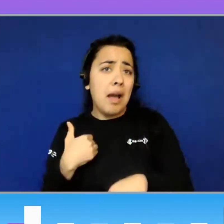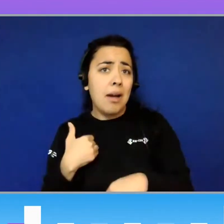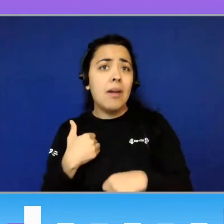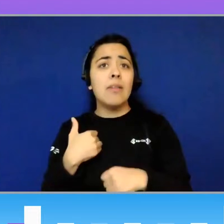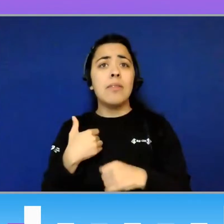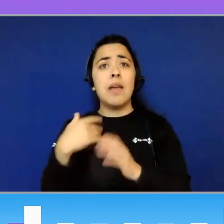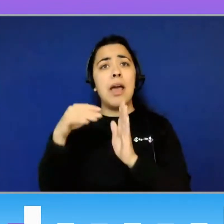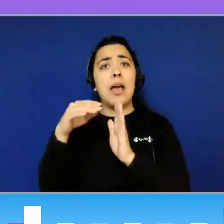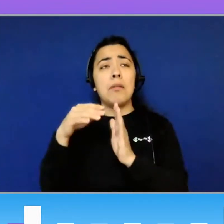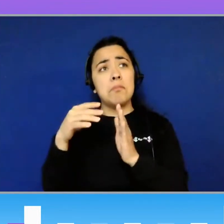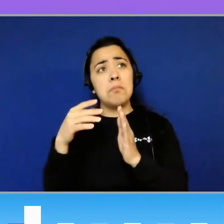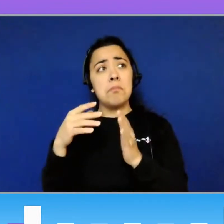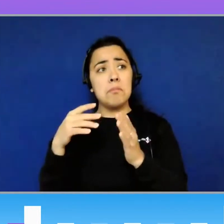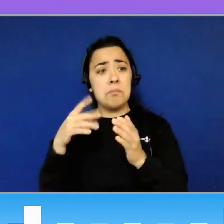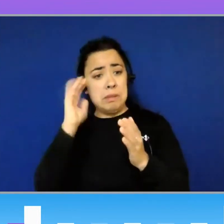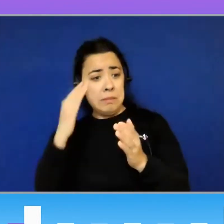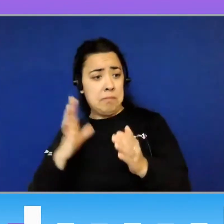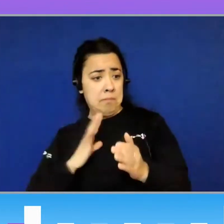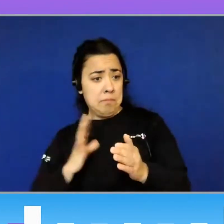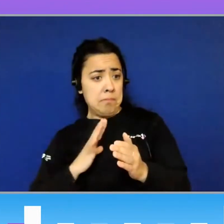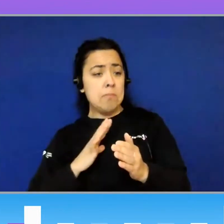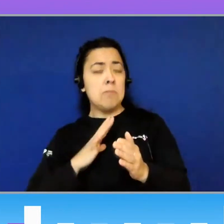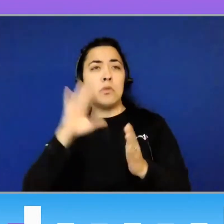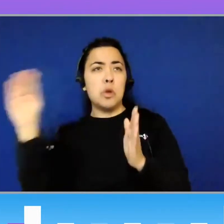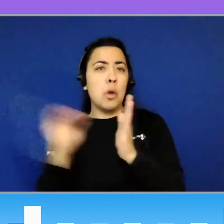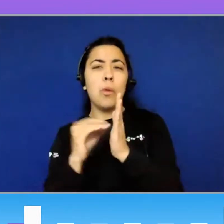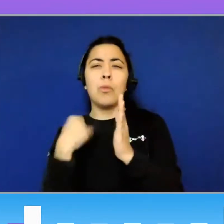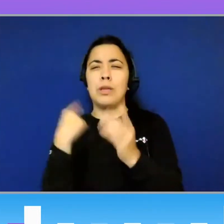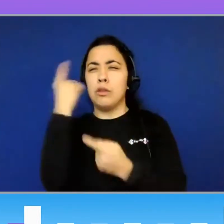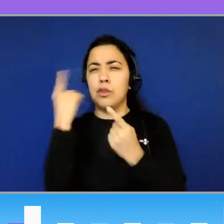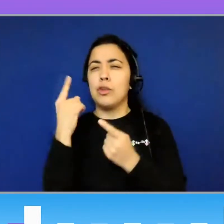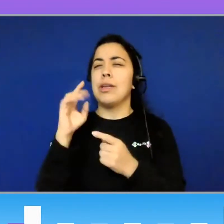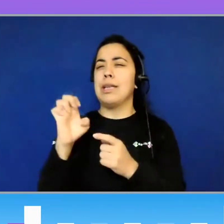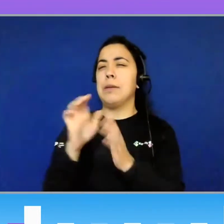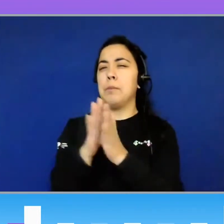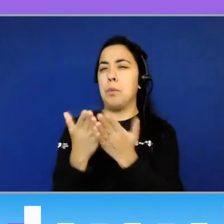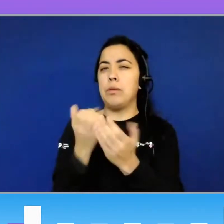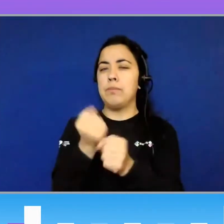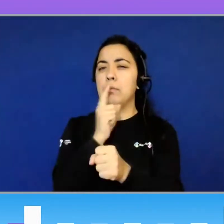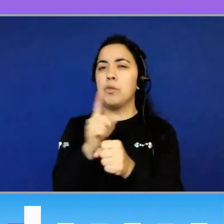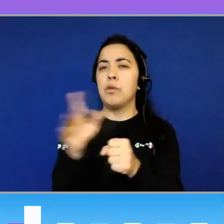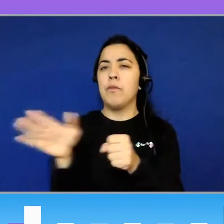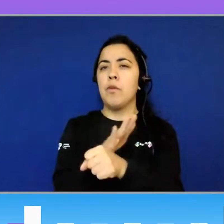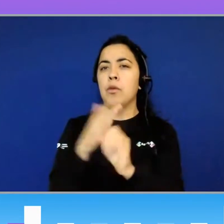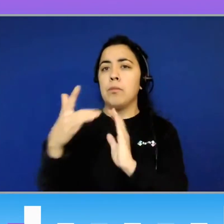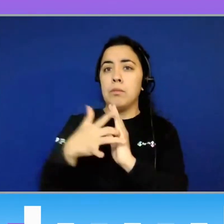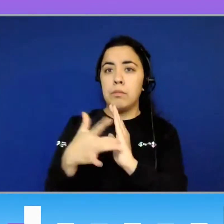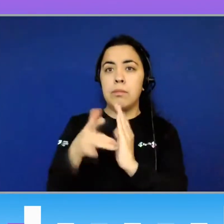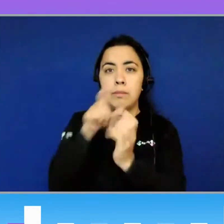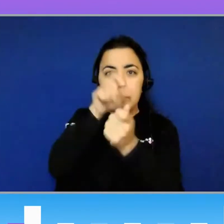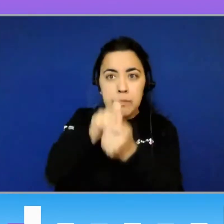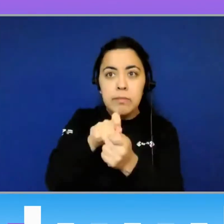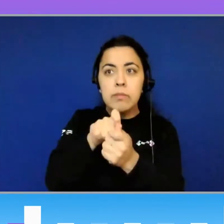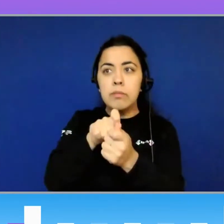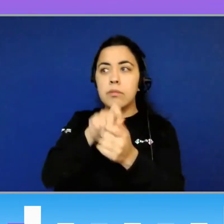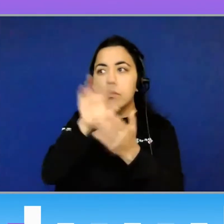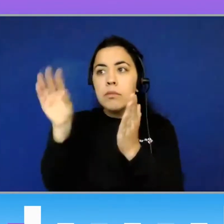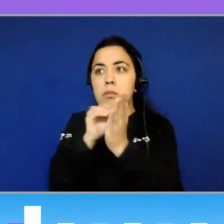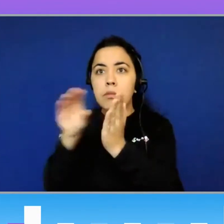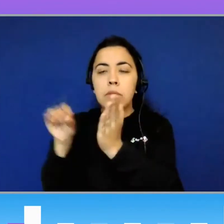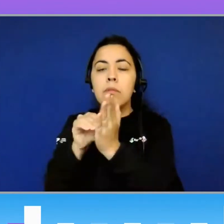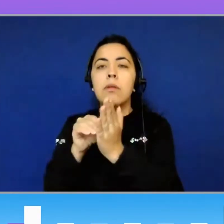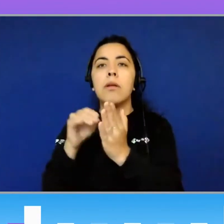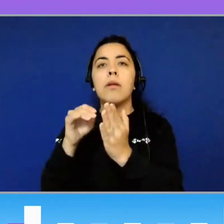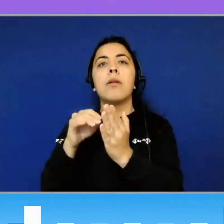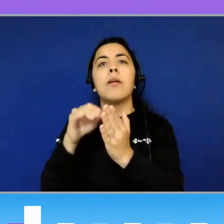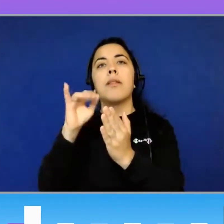that standard and consider the making of technical specifications referring to these